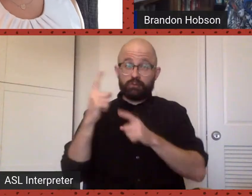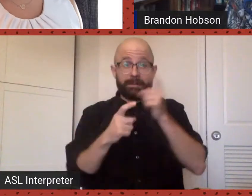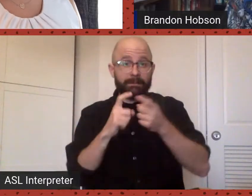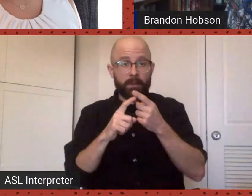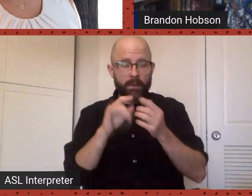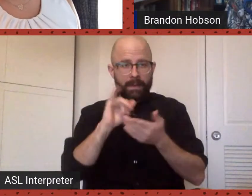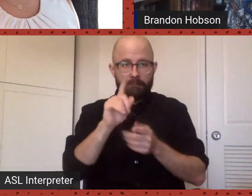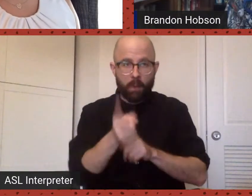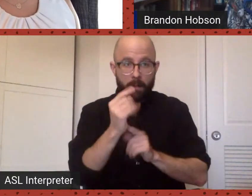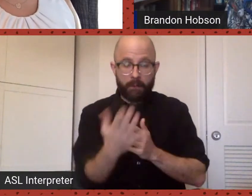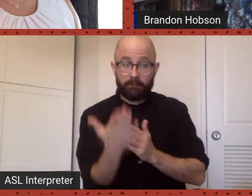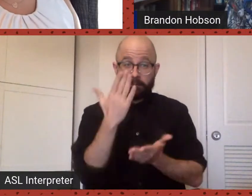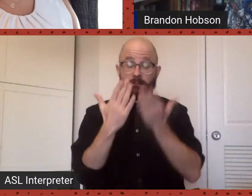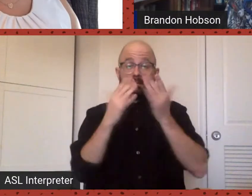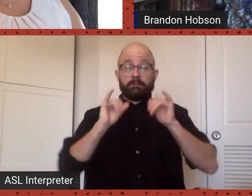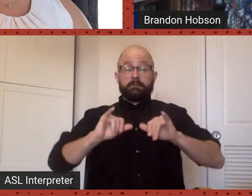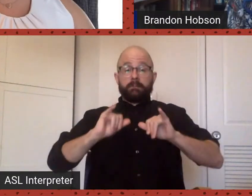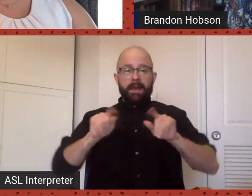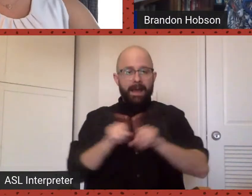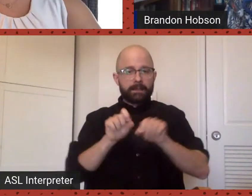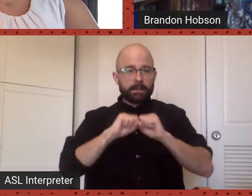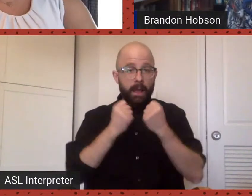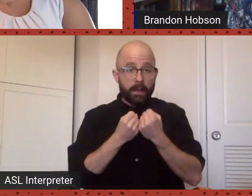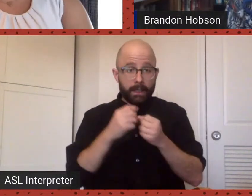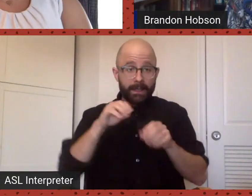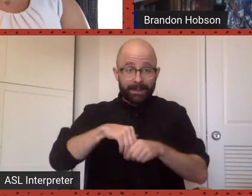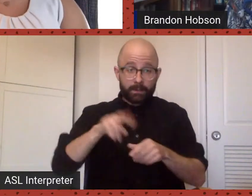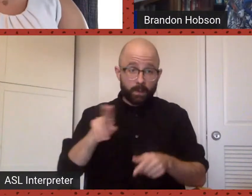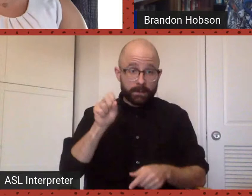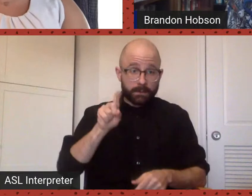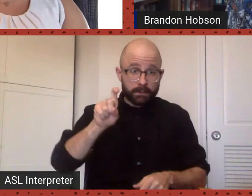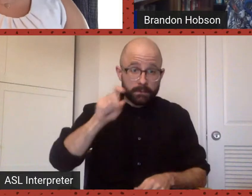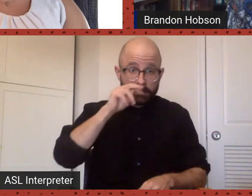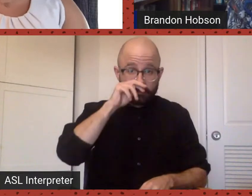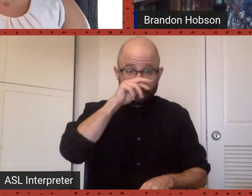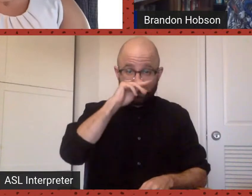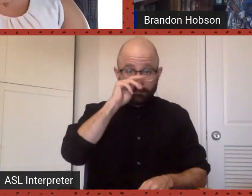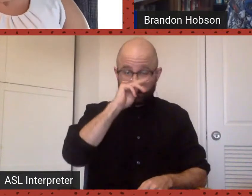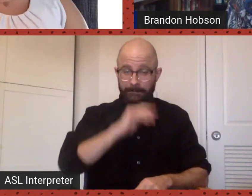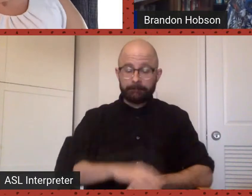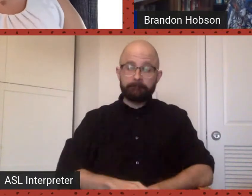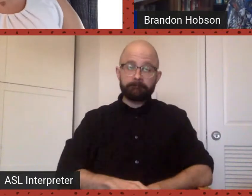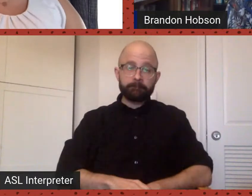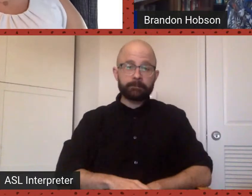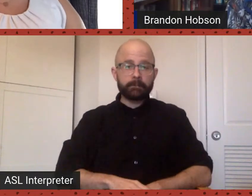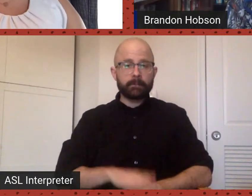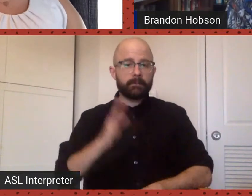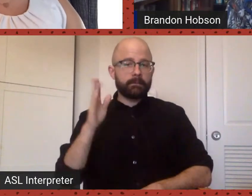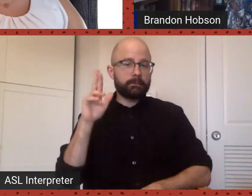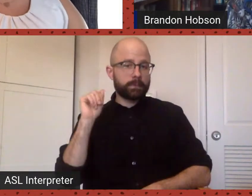United States is having as a society? I mean, I hope so. That's part of it, right? I mean,